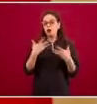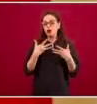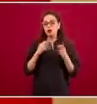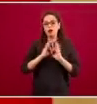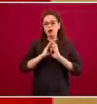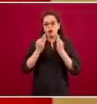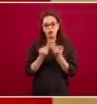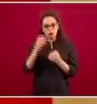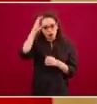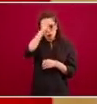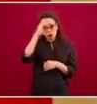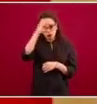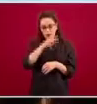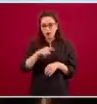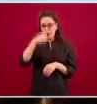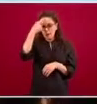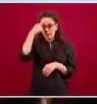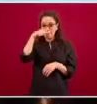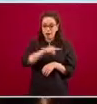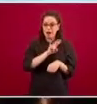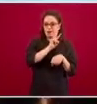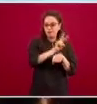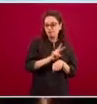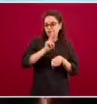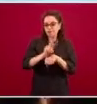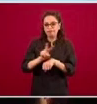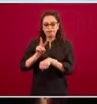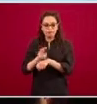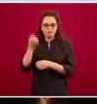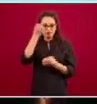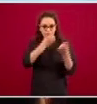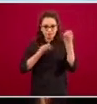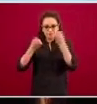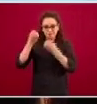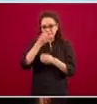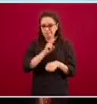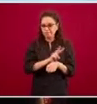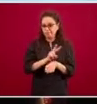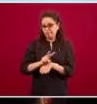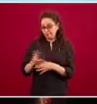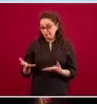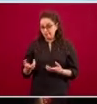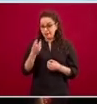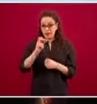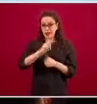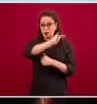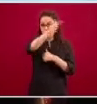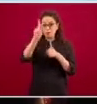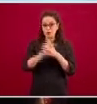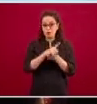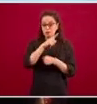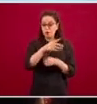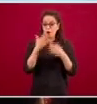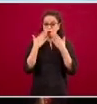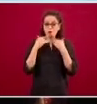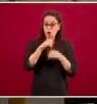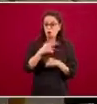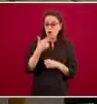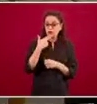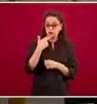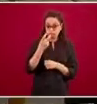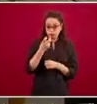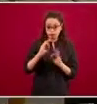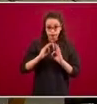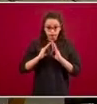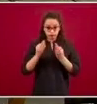and public transportation. And of course, they won't be registered these cases, if they're at home, they won't be registered,